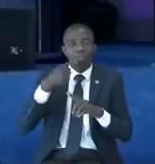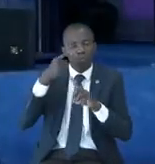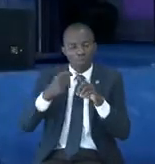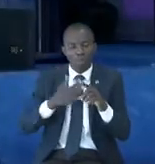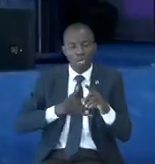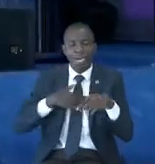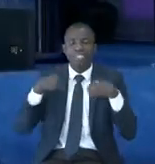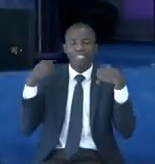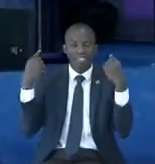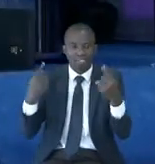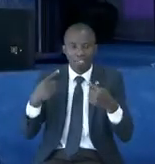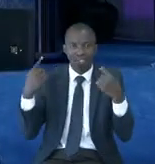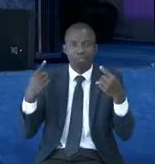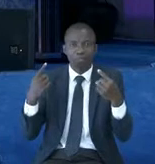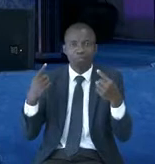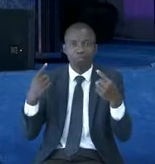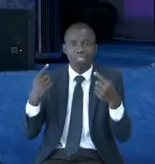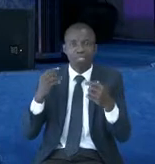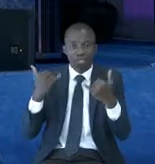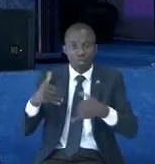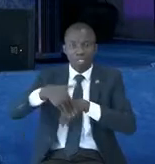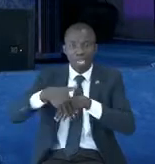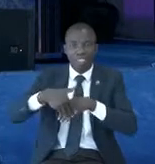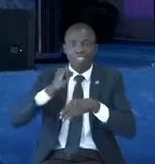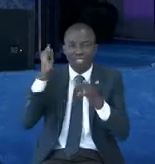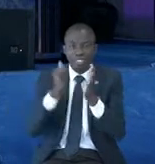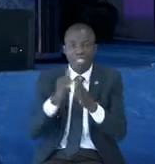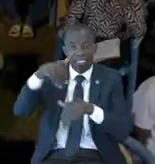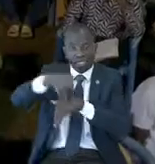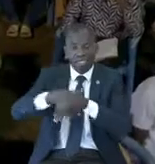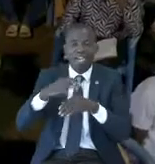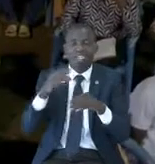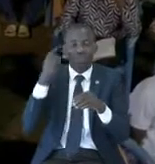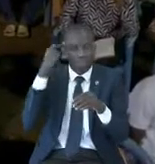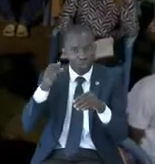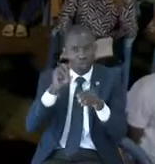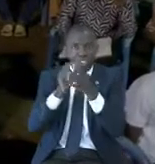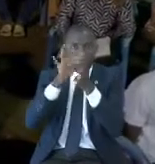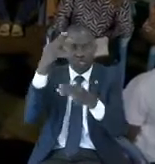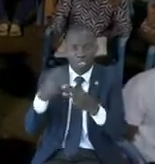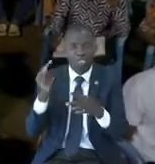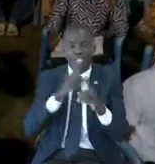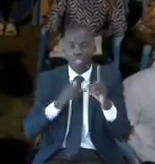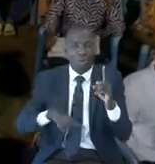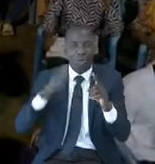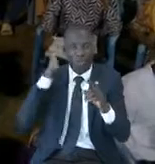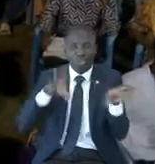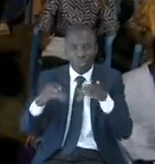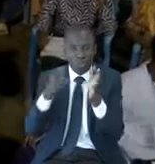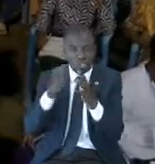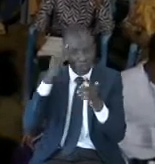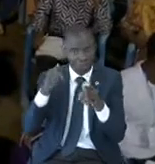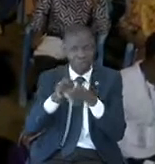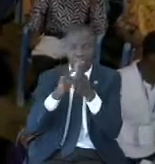from my sin. Tonight is that night. The Lord will do it. Look at